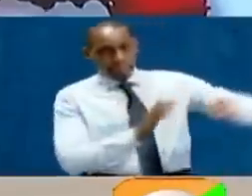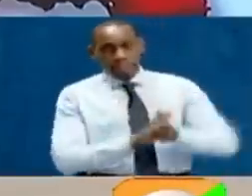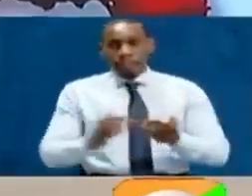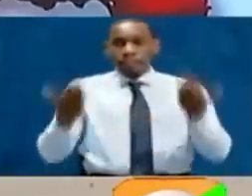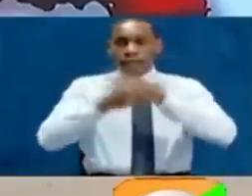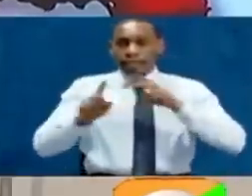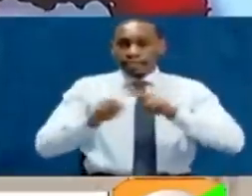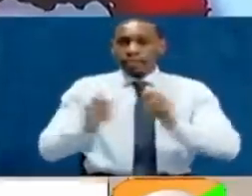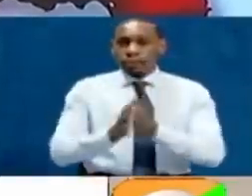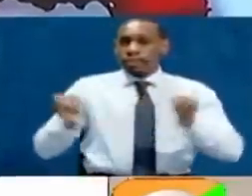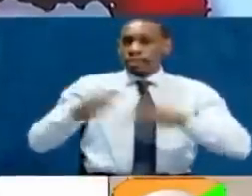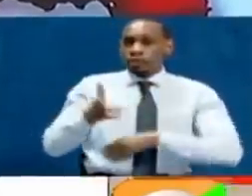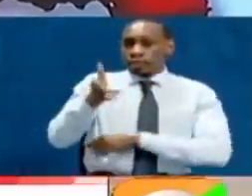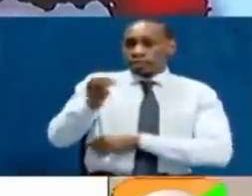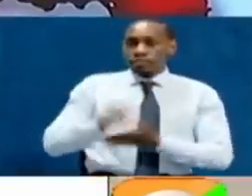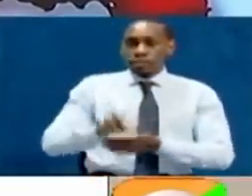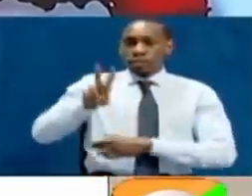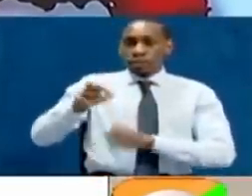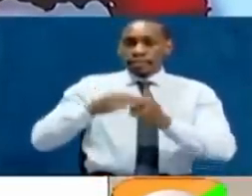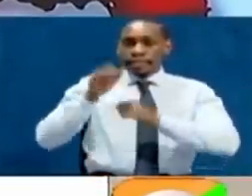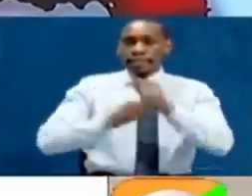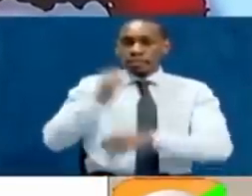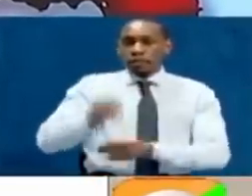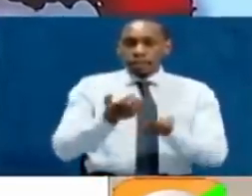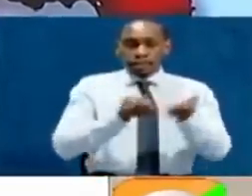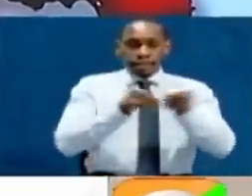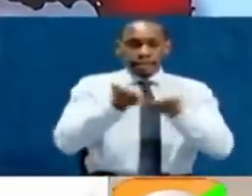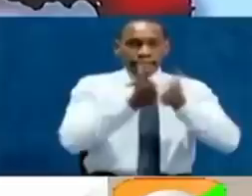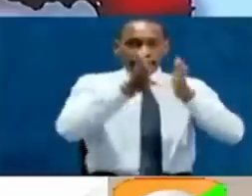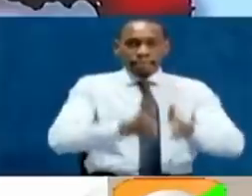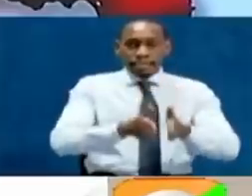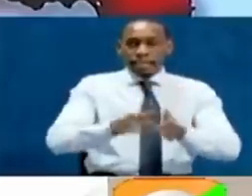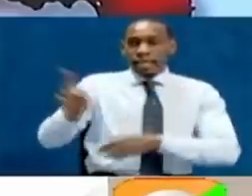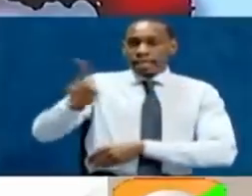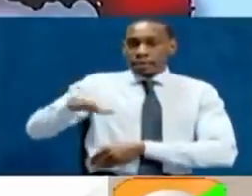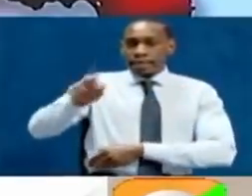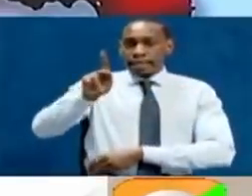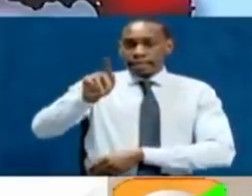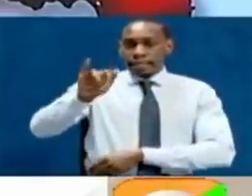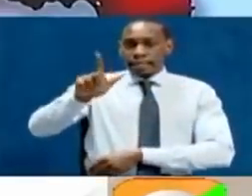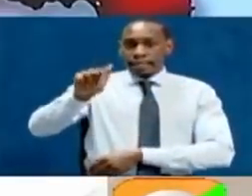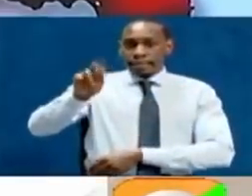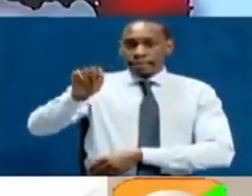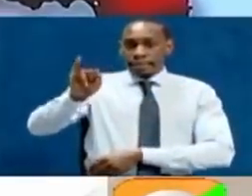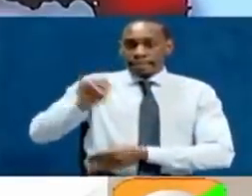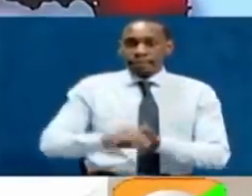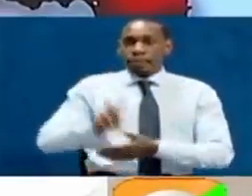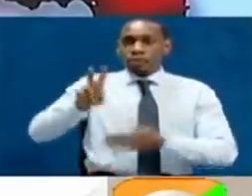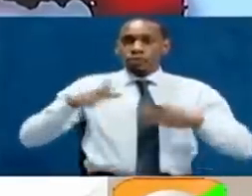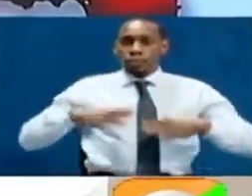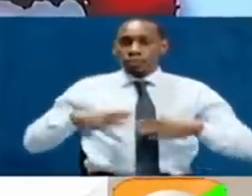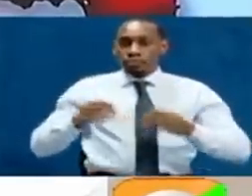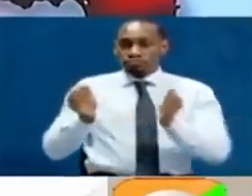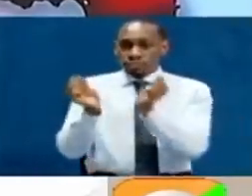Tonight, we begin with the fatal shooting of a 28-year-old car dealer in Nairobi's Kilimani area. Well, two people are in